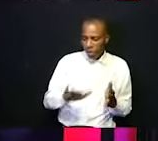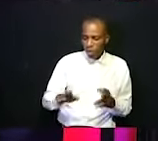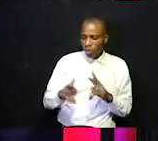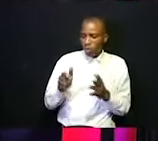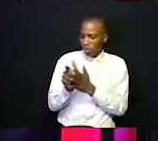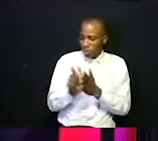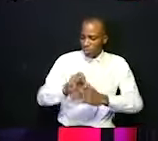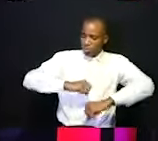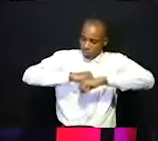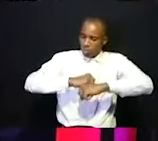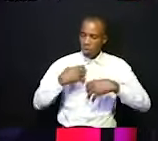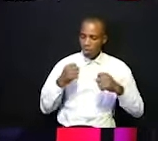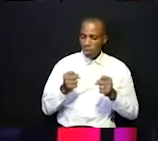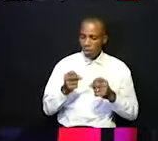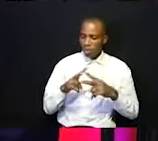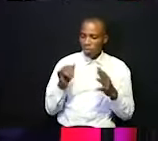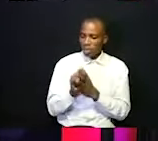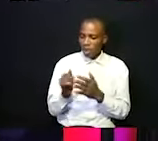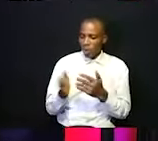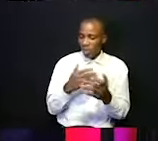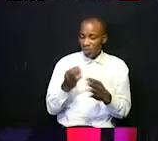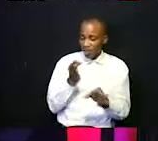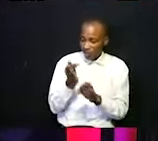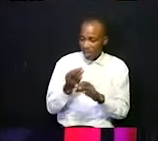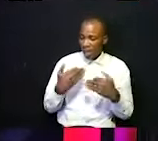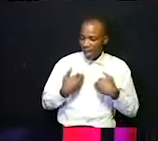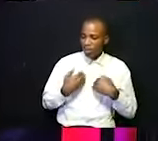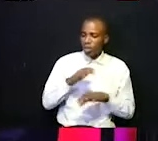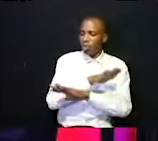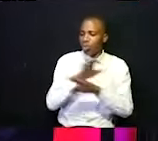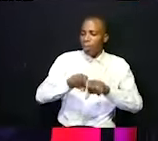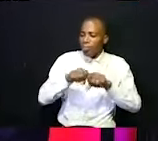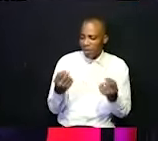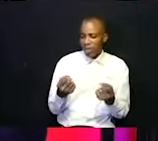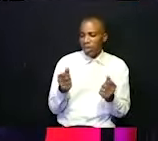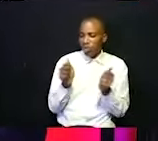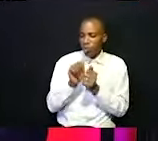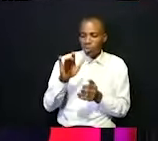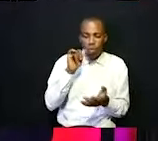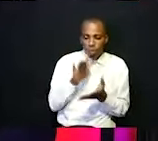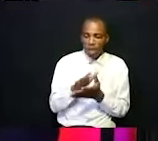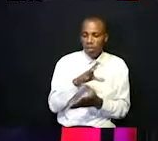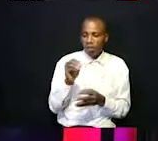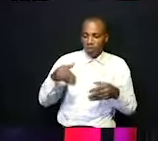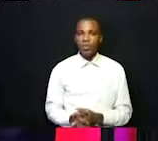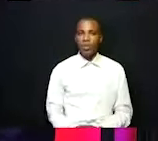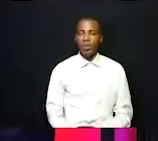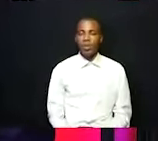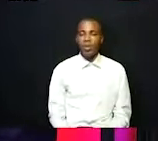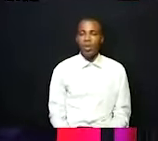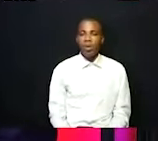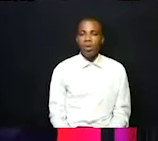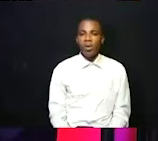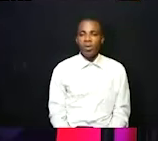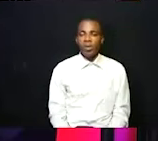the wife of your youth. Na enye baako na onyankopon eye mo ne honam ene honhum mu na